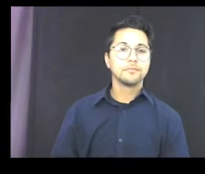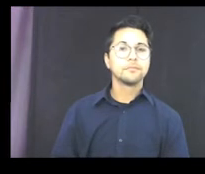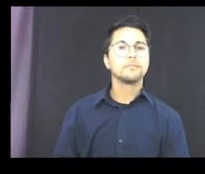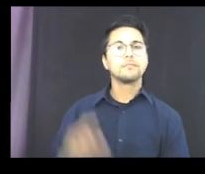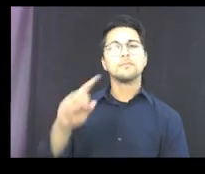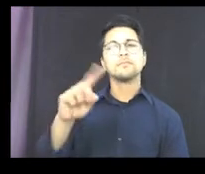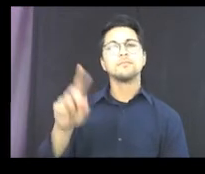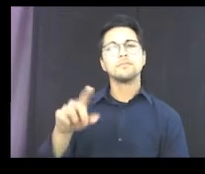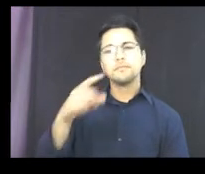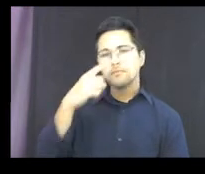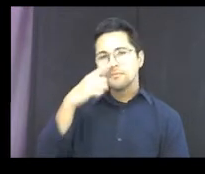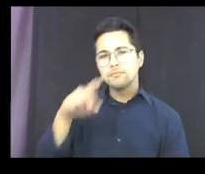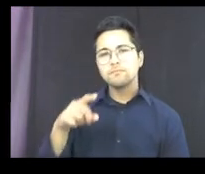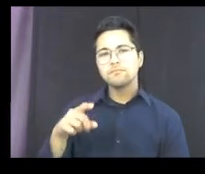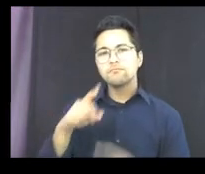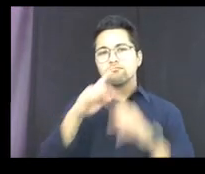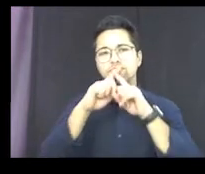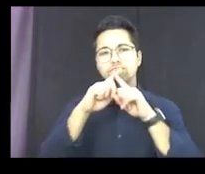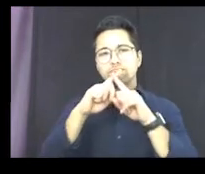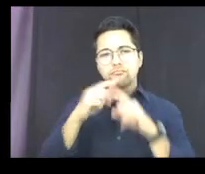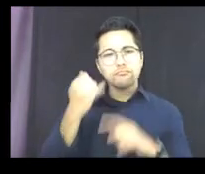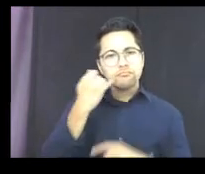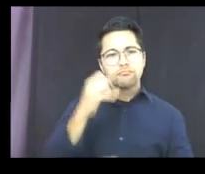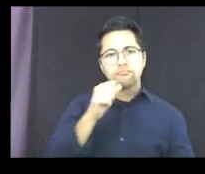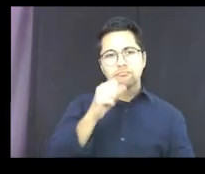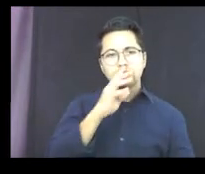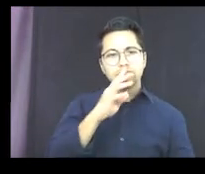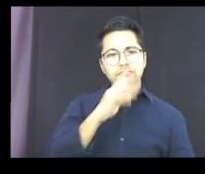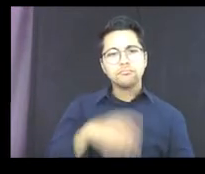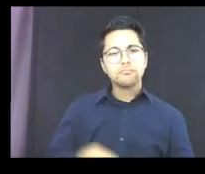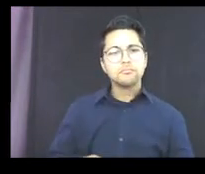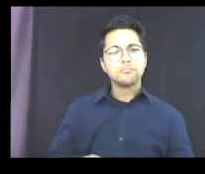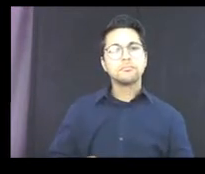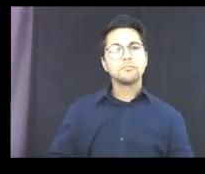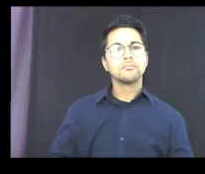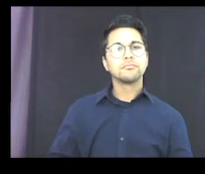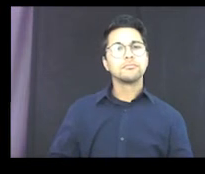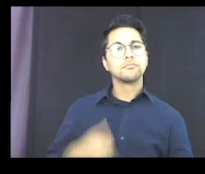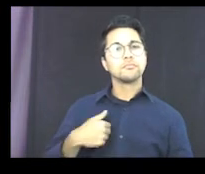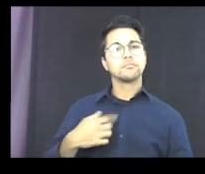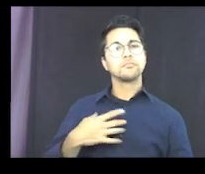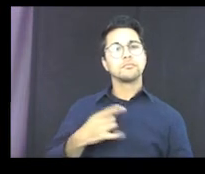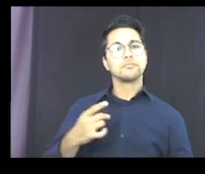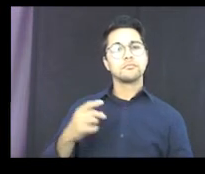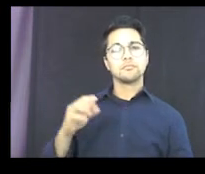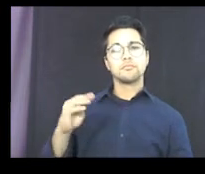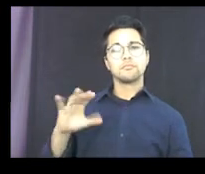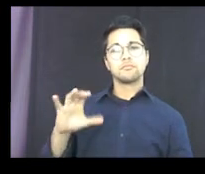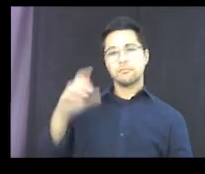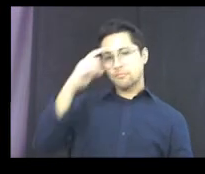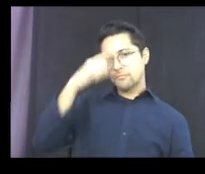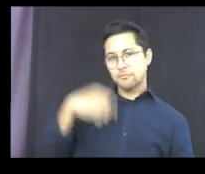Xenia, would you please mute when you're not talking? What it's like at MAC for me